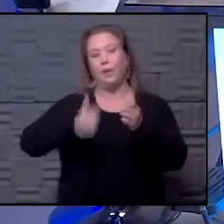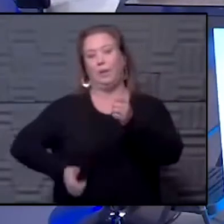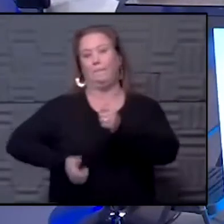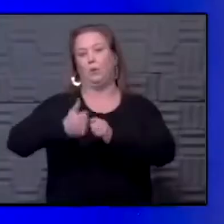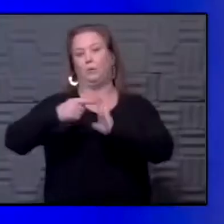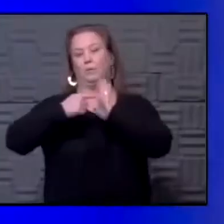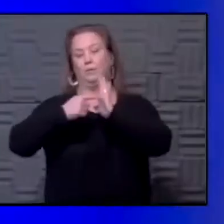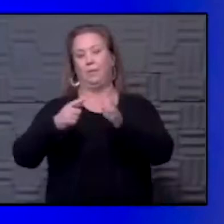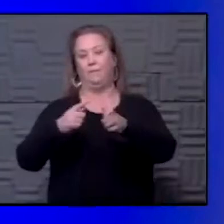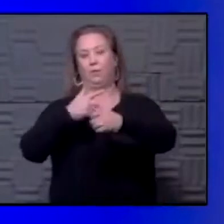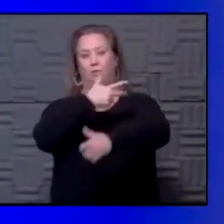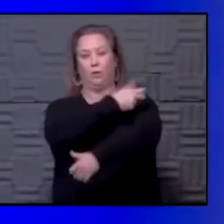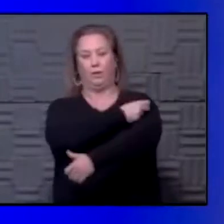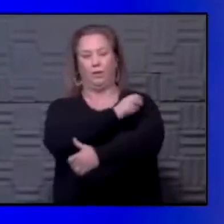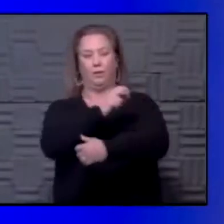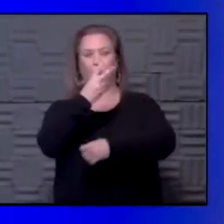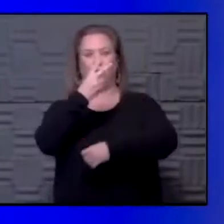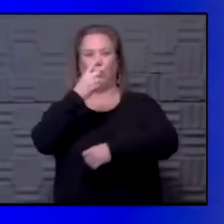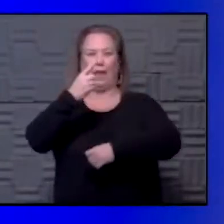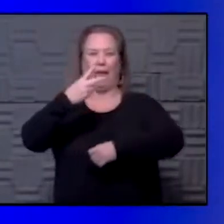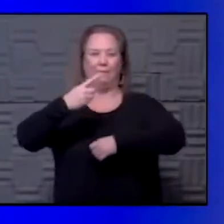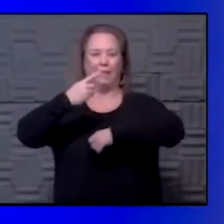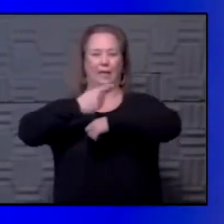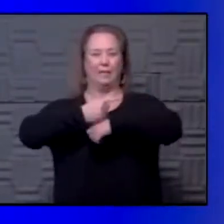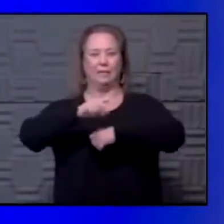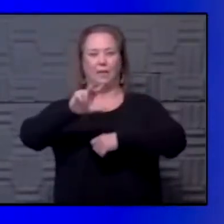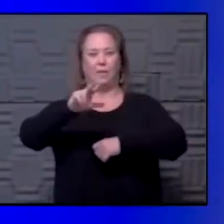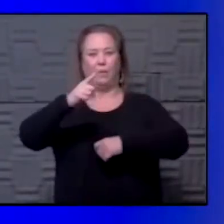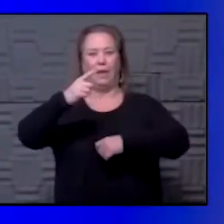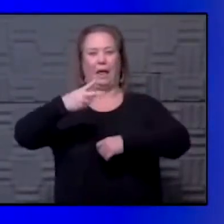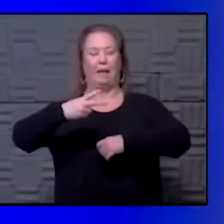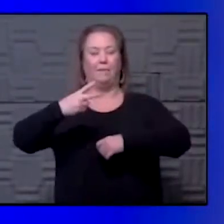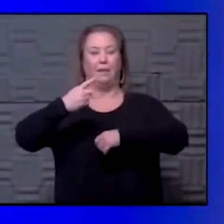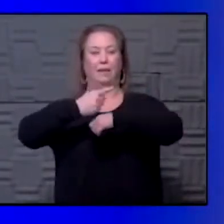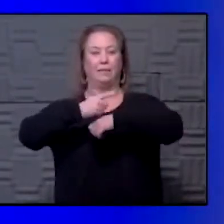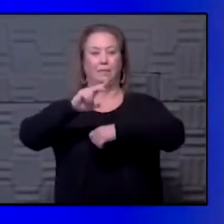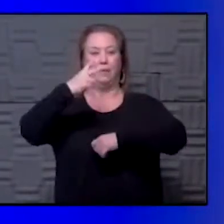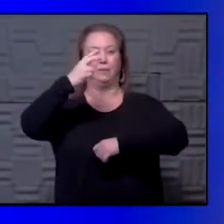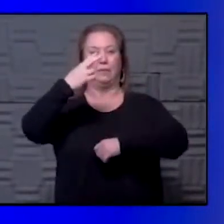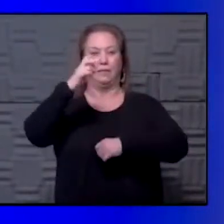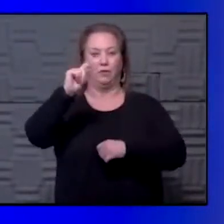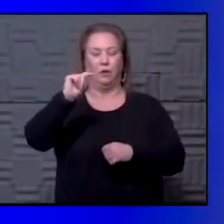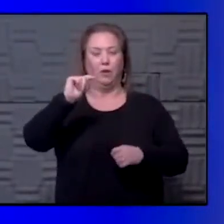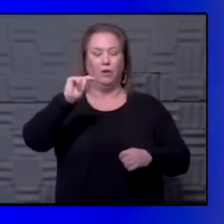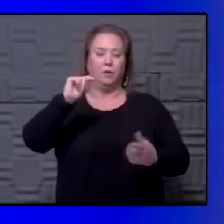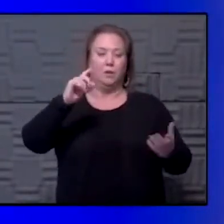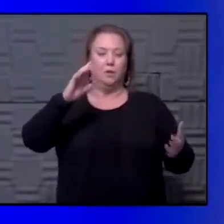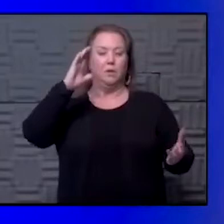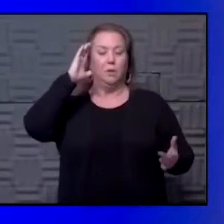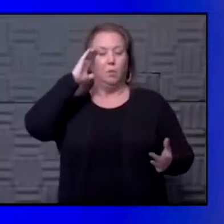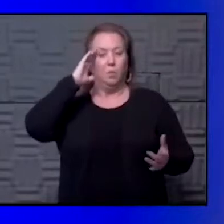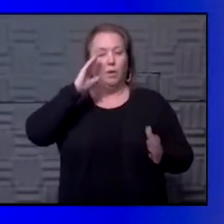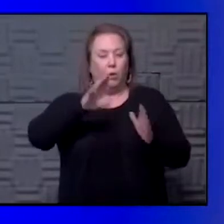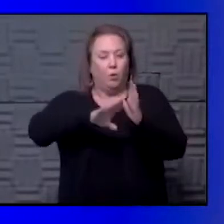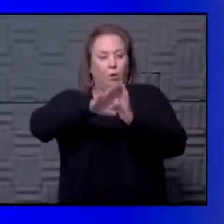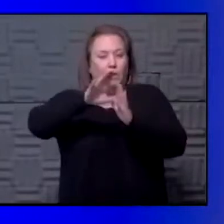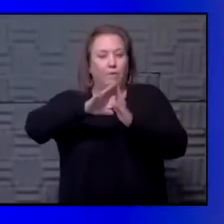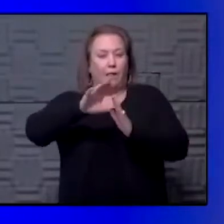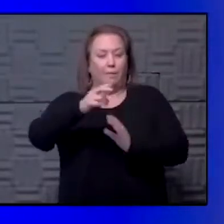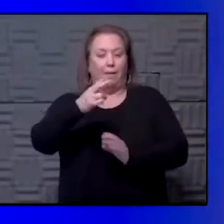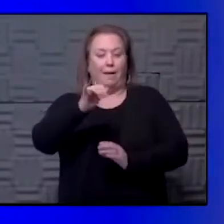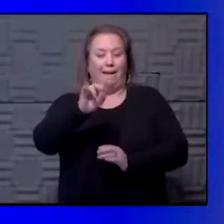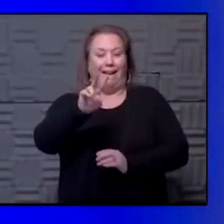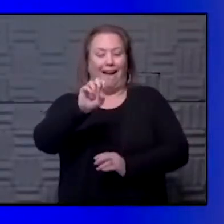symptoms for the first shot can last 2.5 days on average, 3.5 days on the second shot. And we know that you can develop